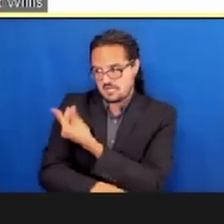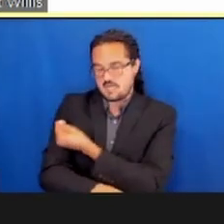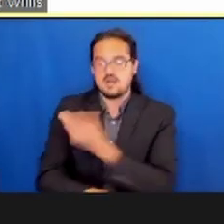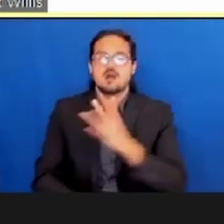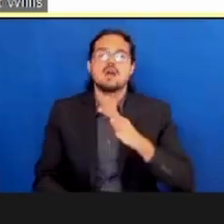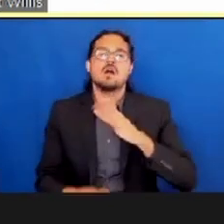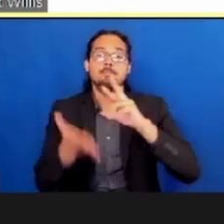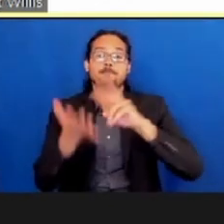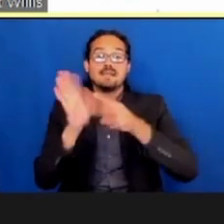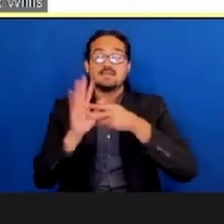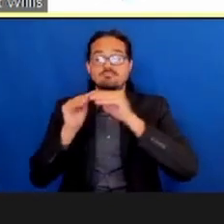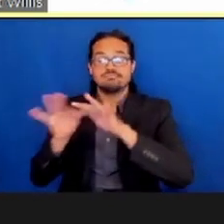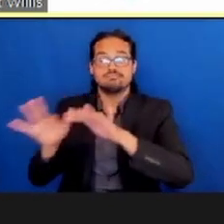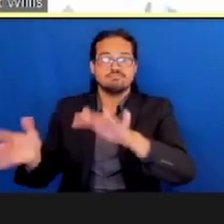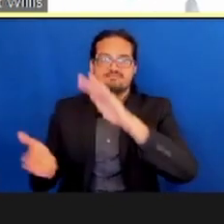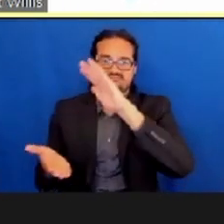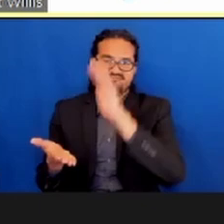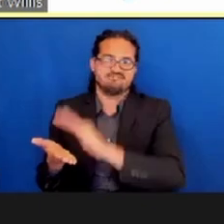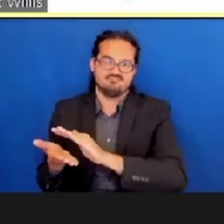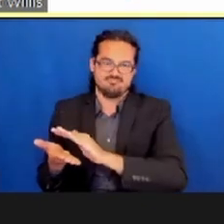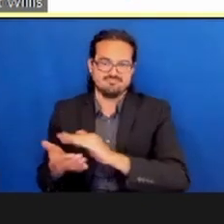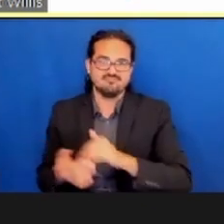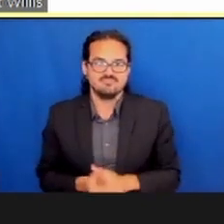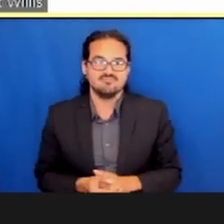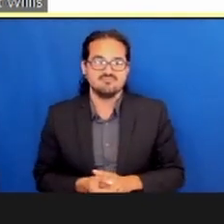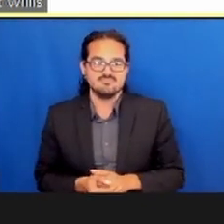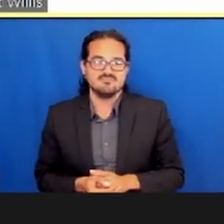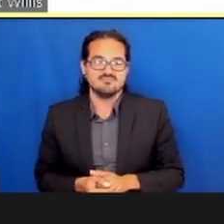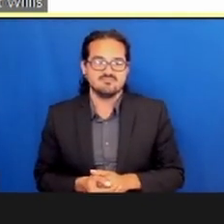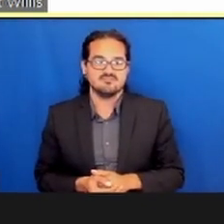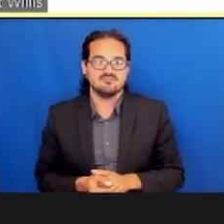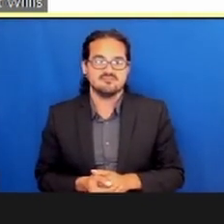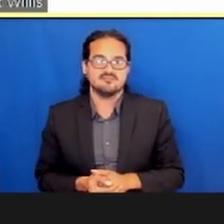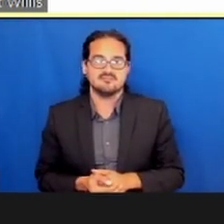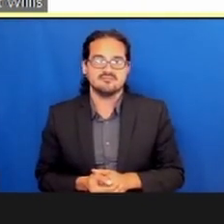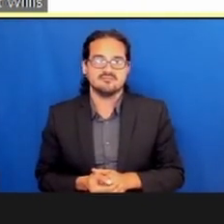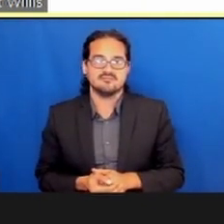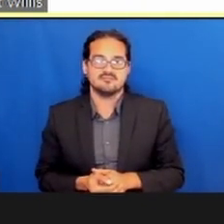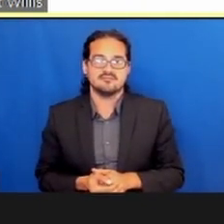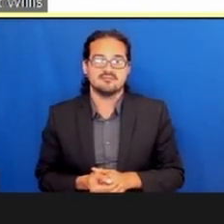an ongoing concern for us if new variants emerge. Next slide, please.